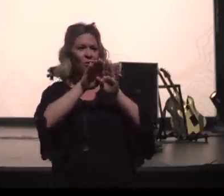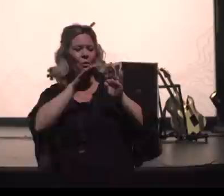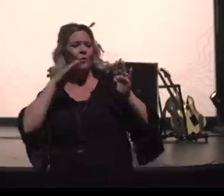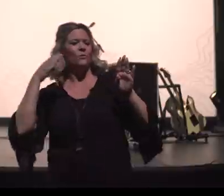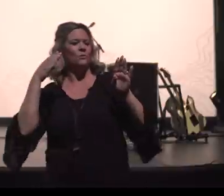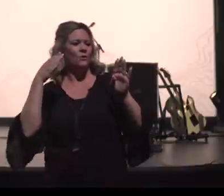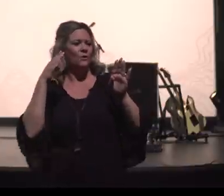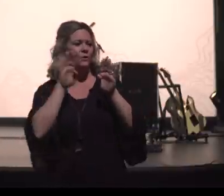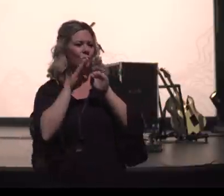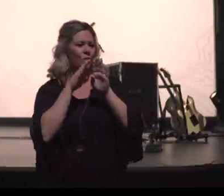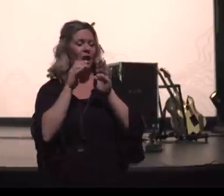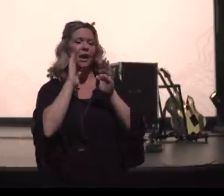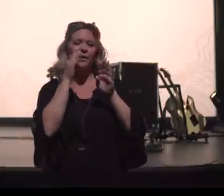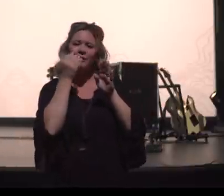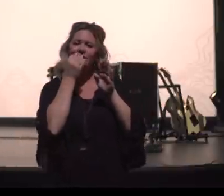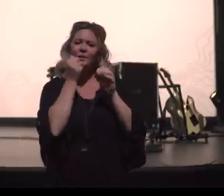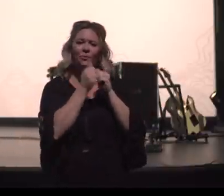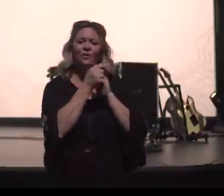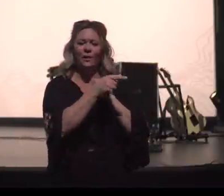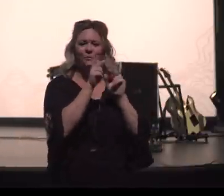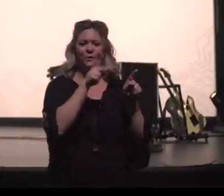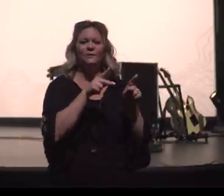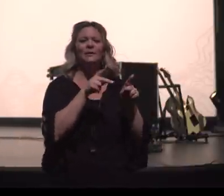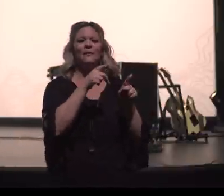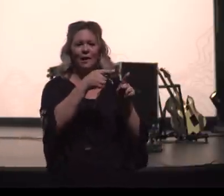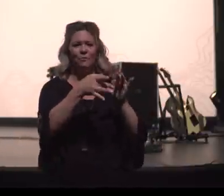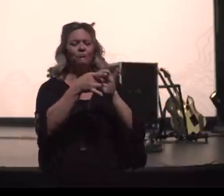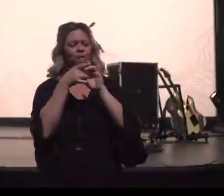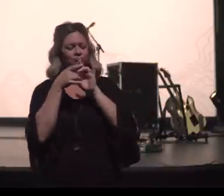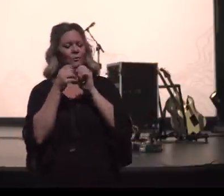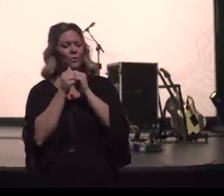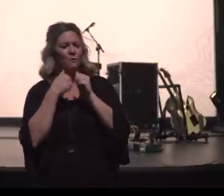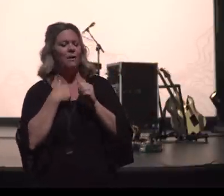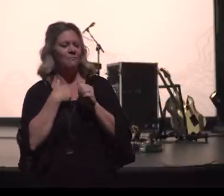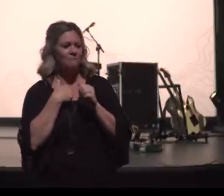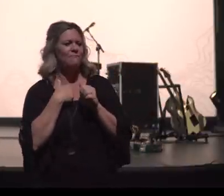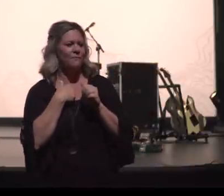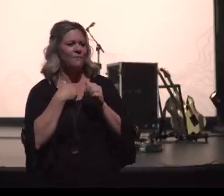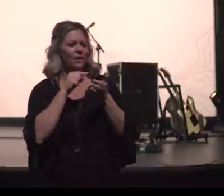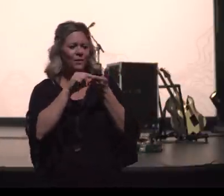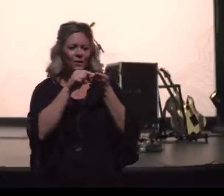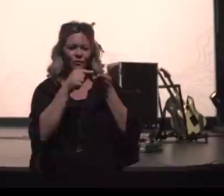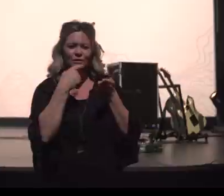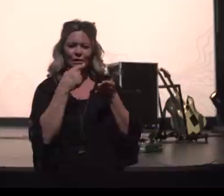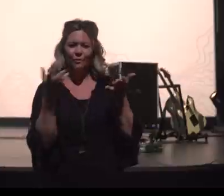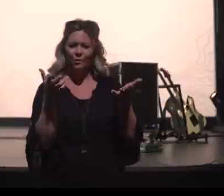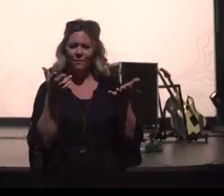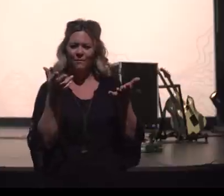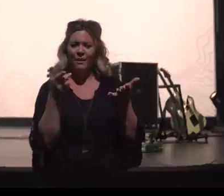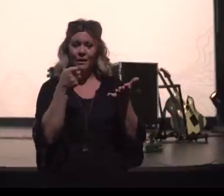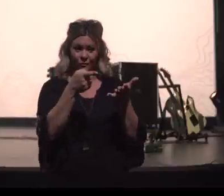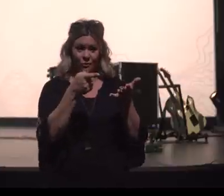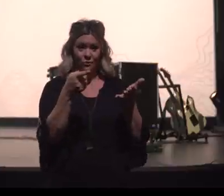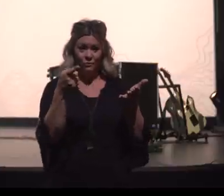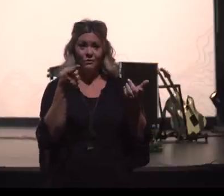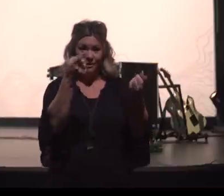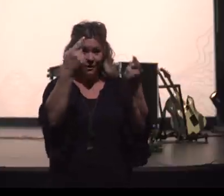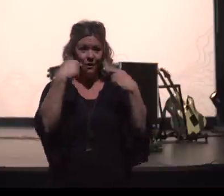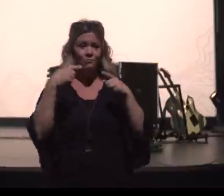I will come in and eat with that person, and they will be with me." What that verse is saying is that if you approach God,